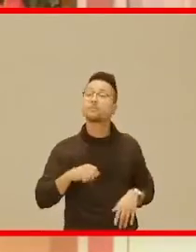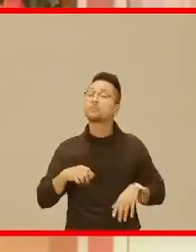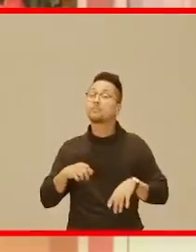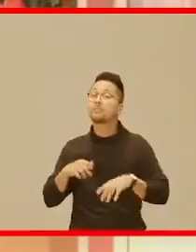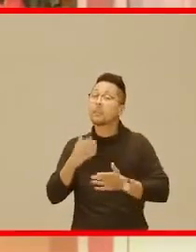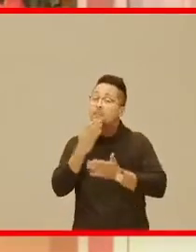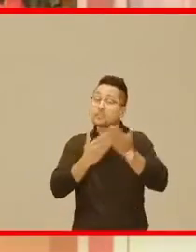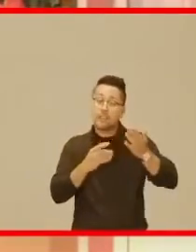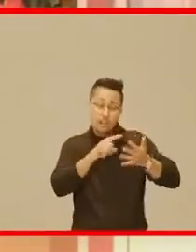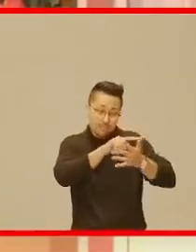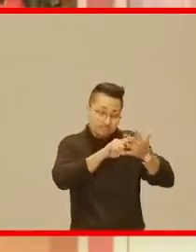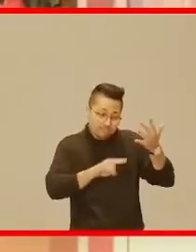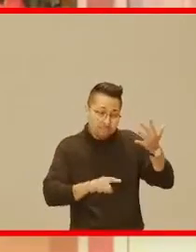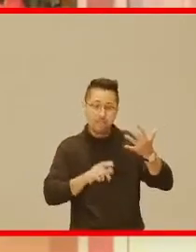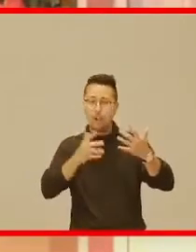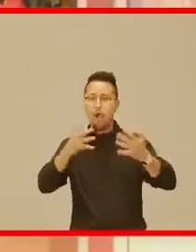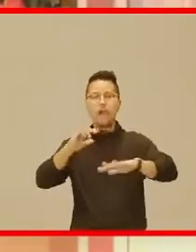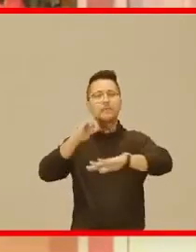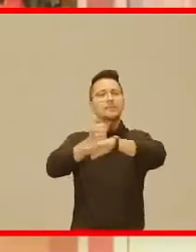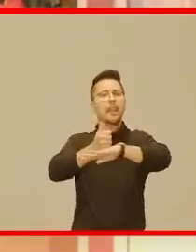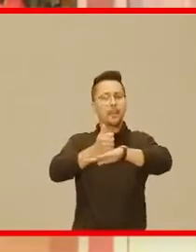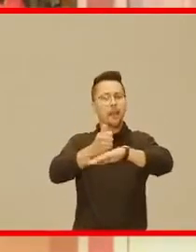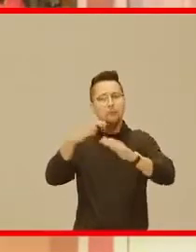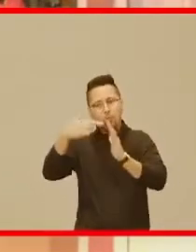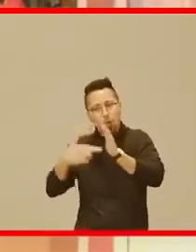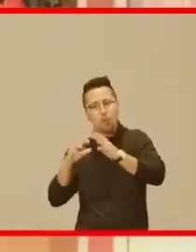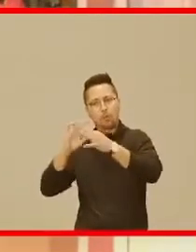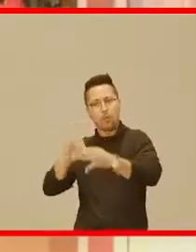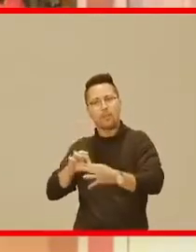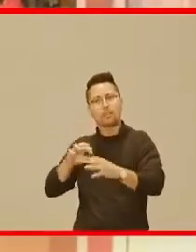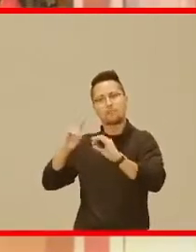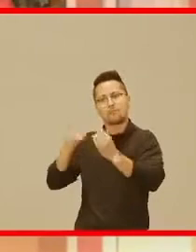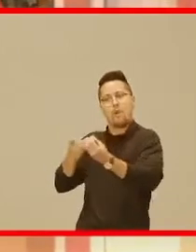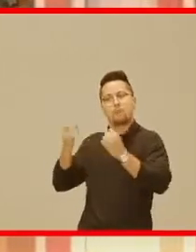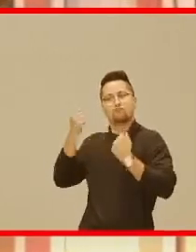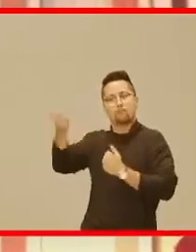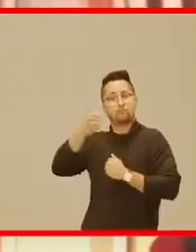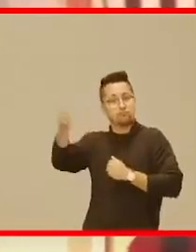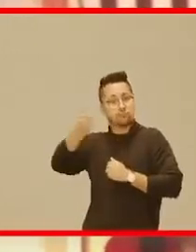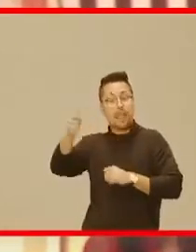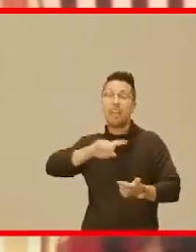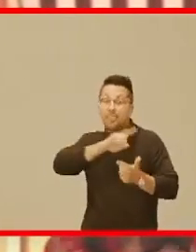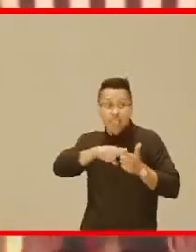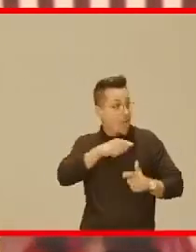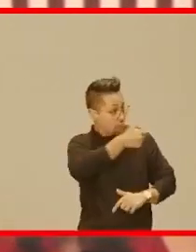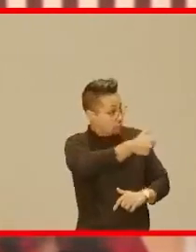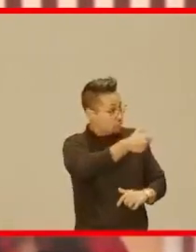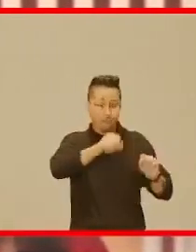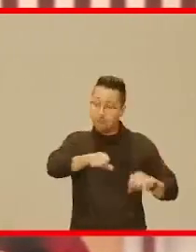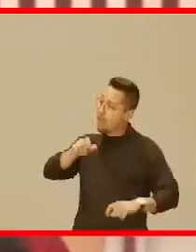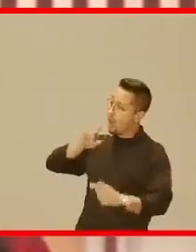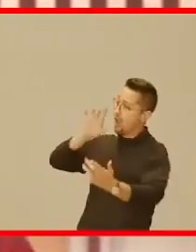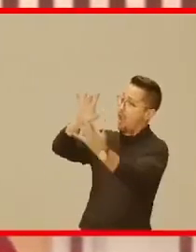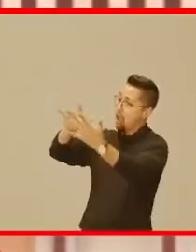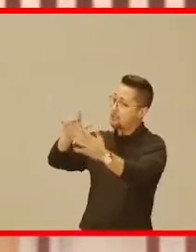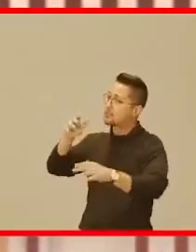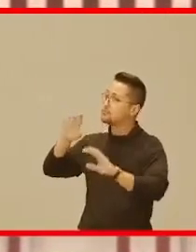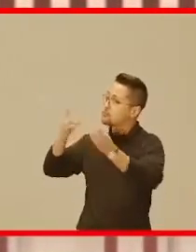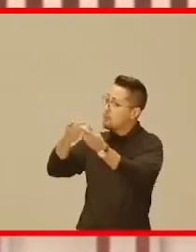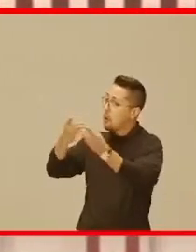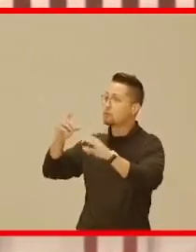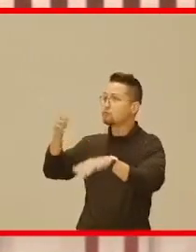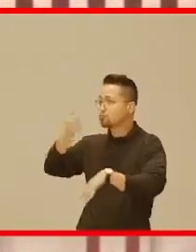rules that are in place by the Department of Transportation. So then you could reach out to the Department of Transportation. If you just Google Department of